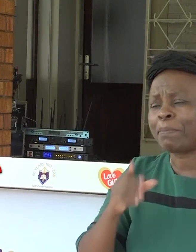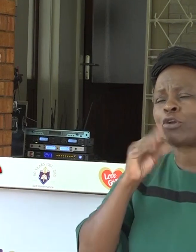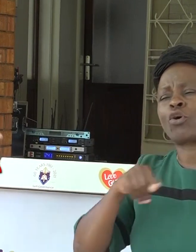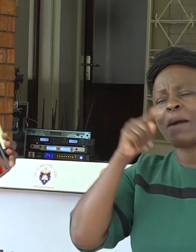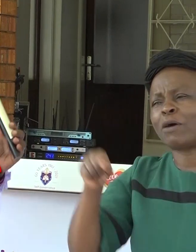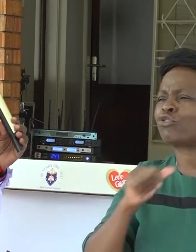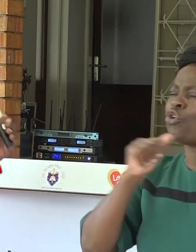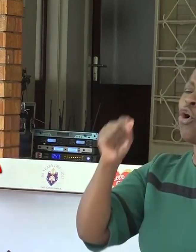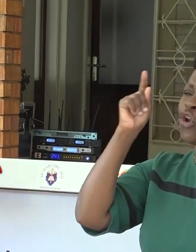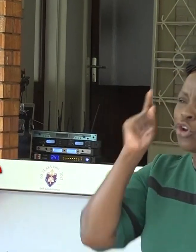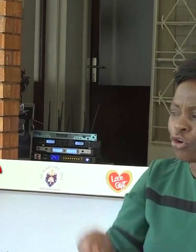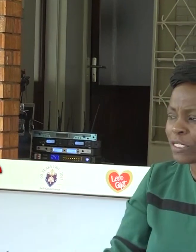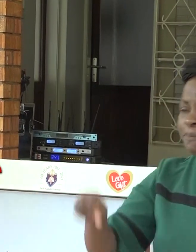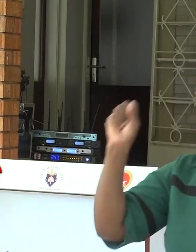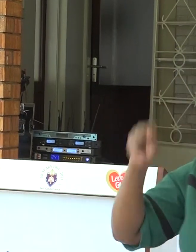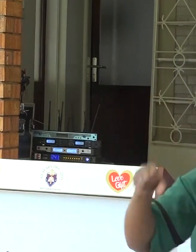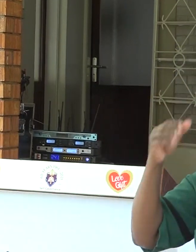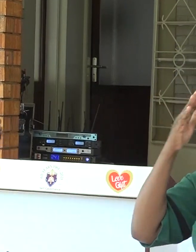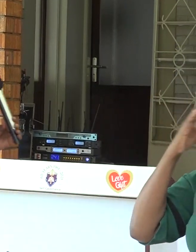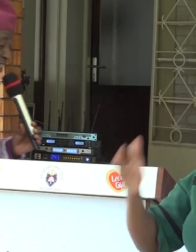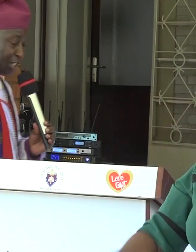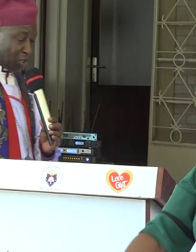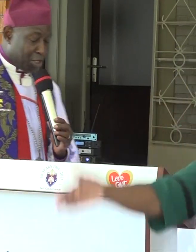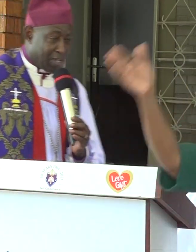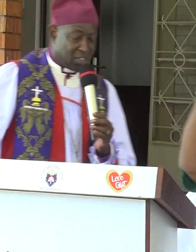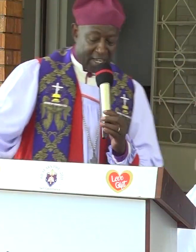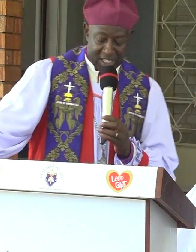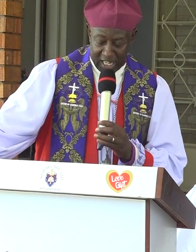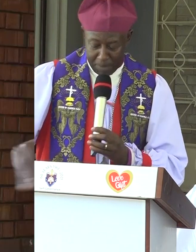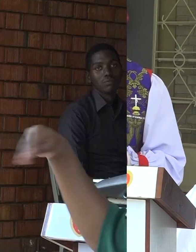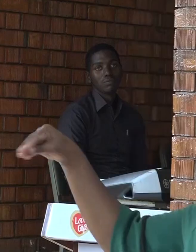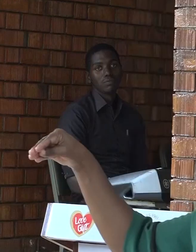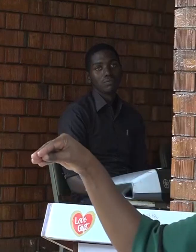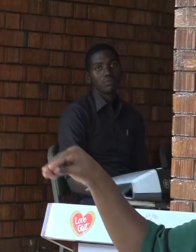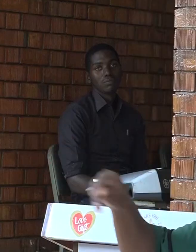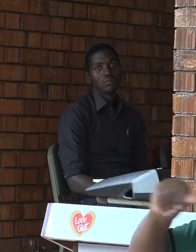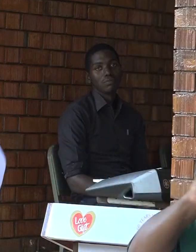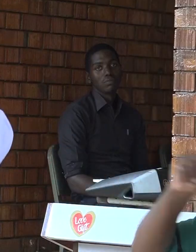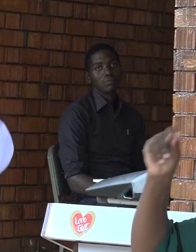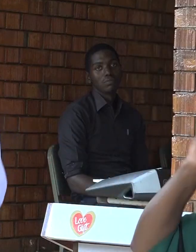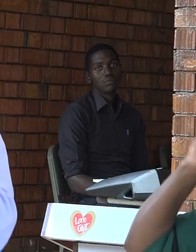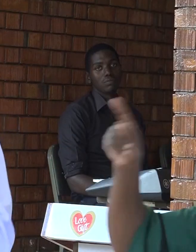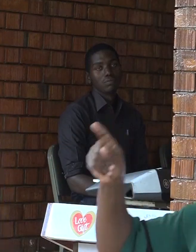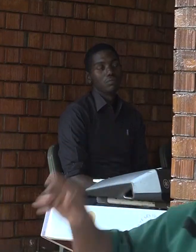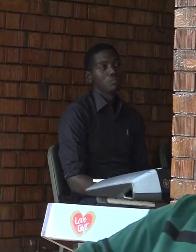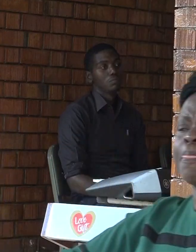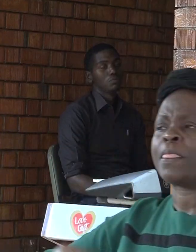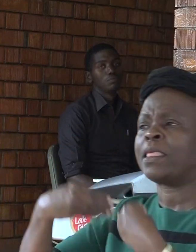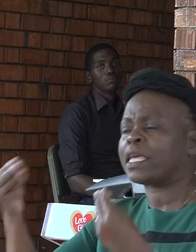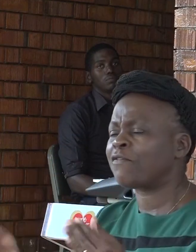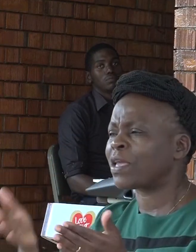or not, you should know God is on your side. It is for actual giving